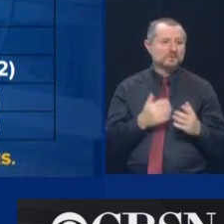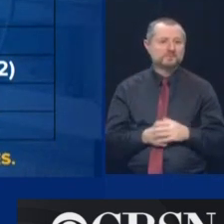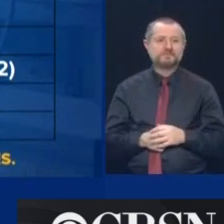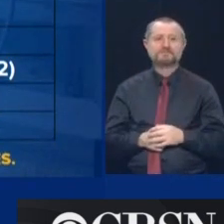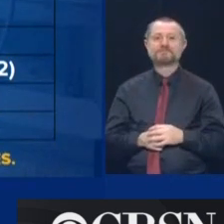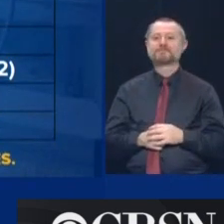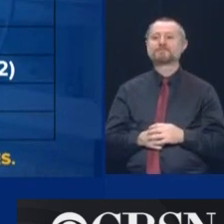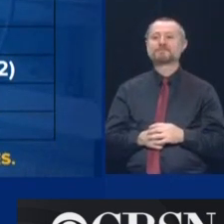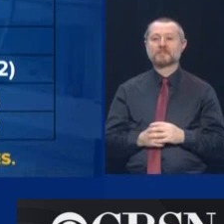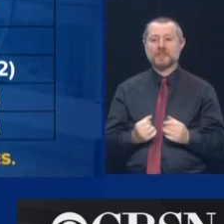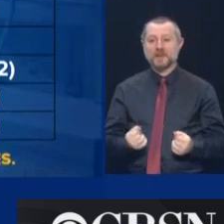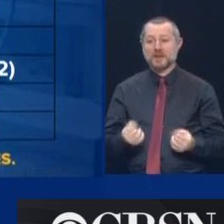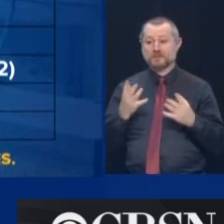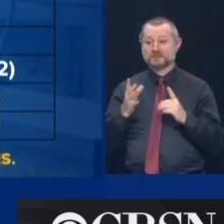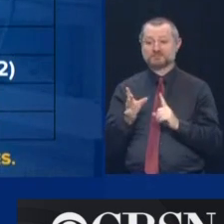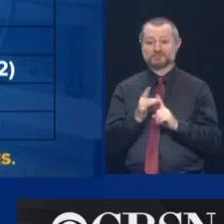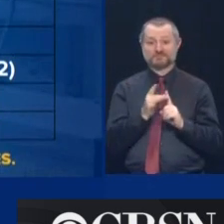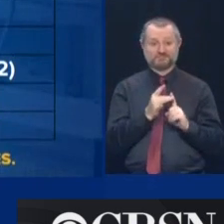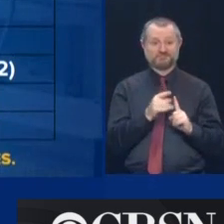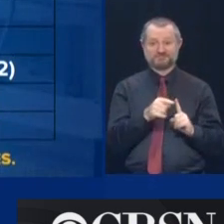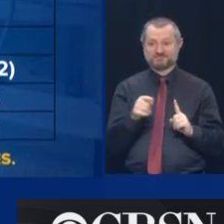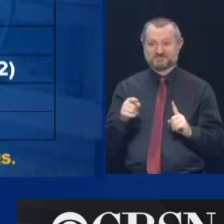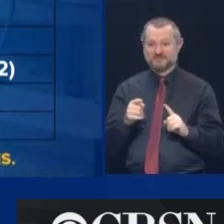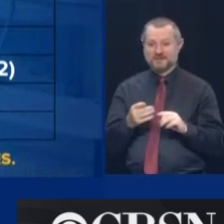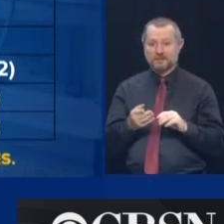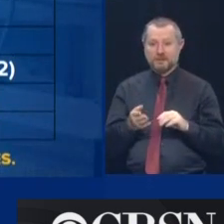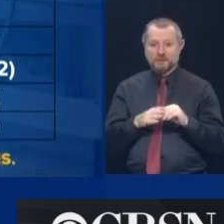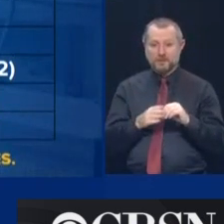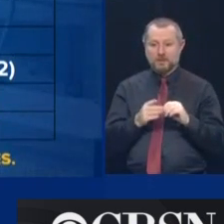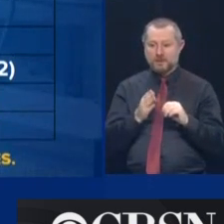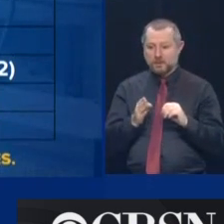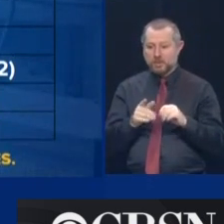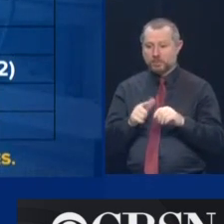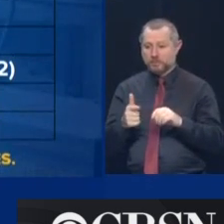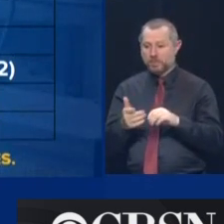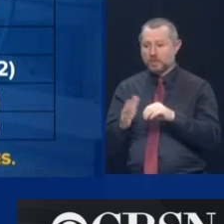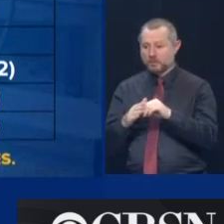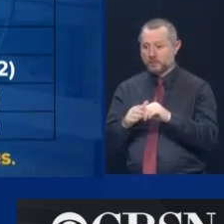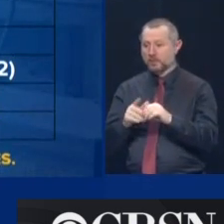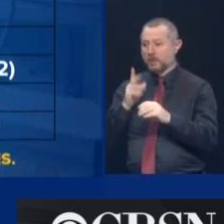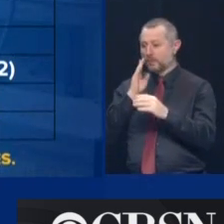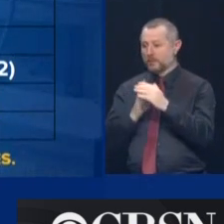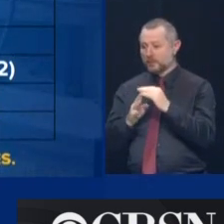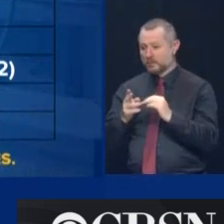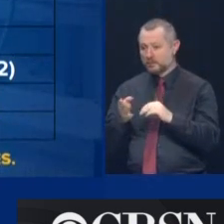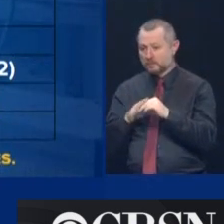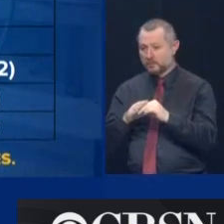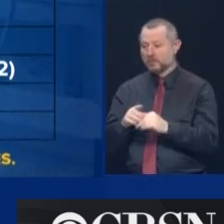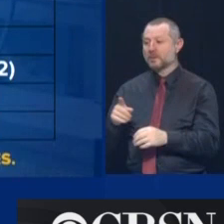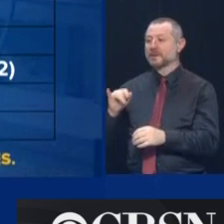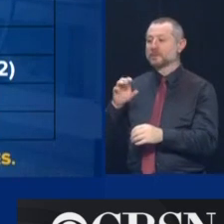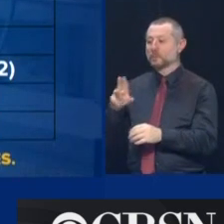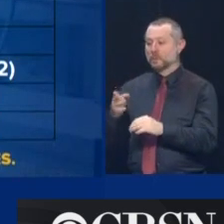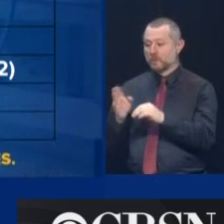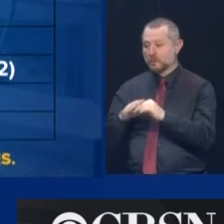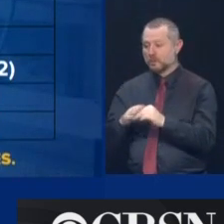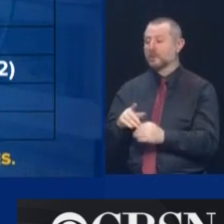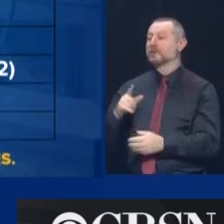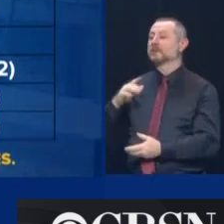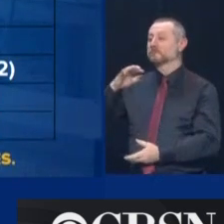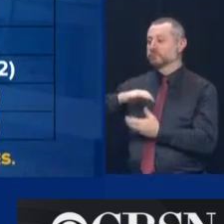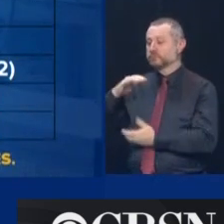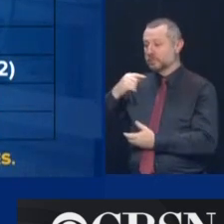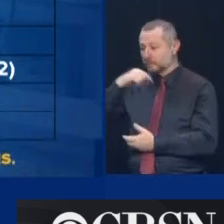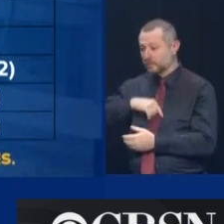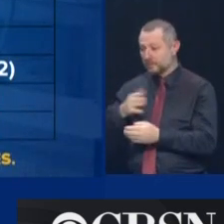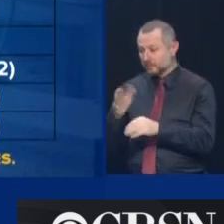Positivity goes up. You will then see the hospitals go up. You will see the ICU go up. You will see the intubation go up. And you will see the